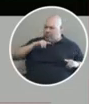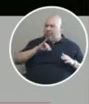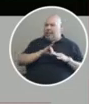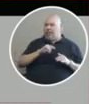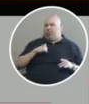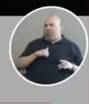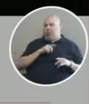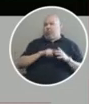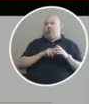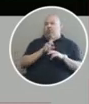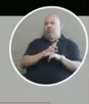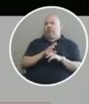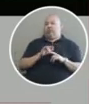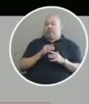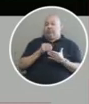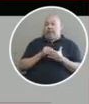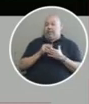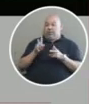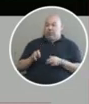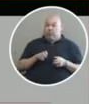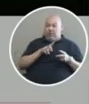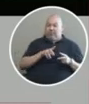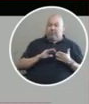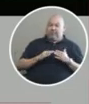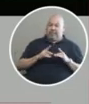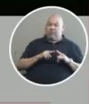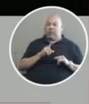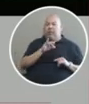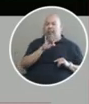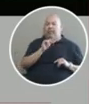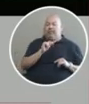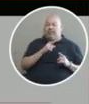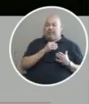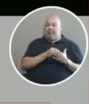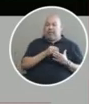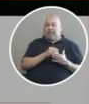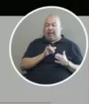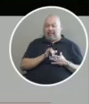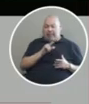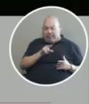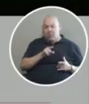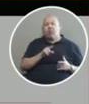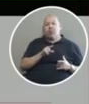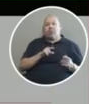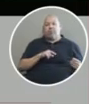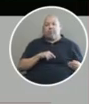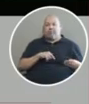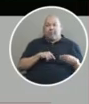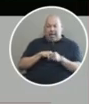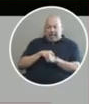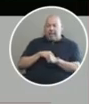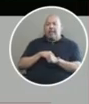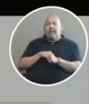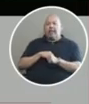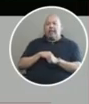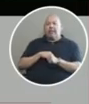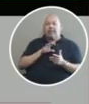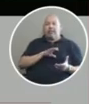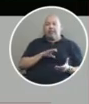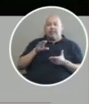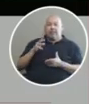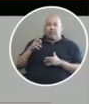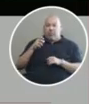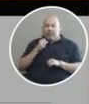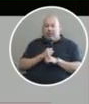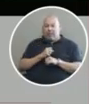that we're using to transfer the funds from the city to Lift Fund. That Lift Fund will repay the city in a lump sum in